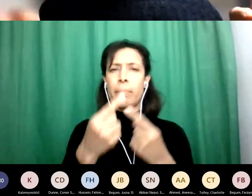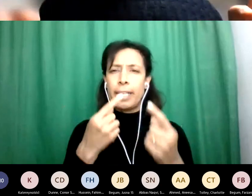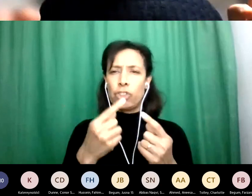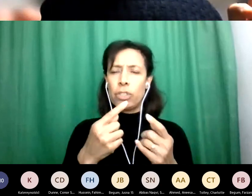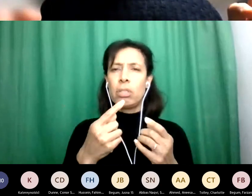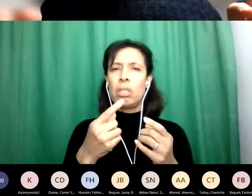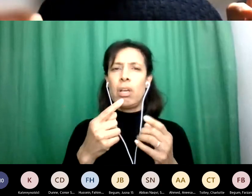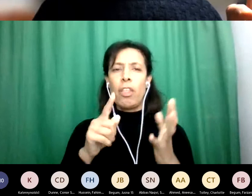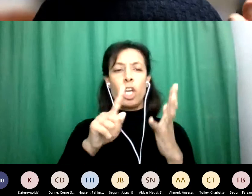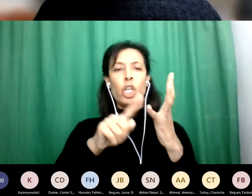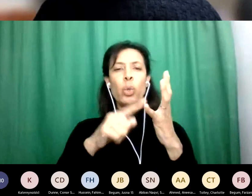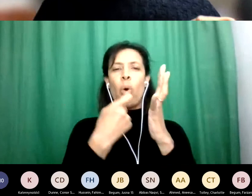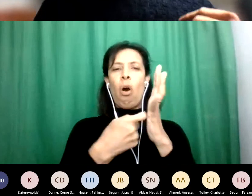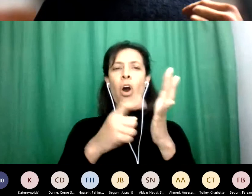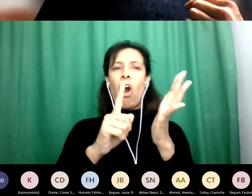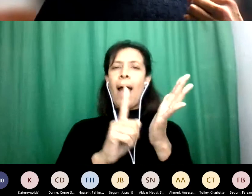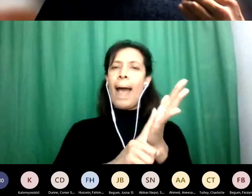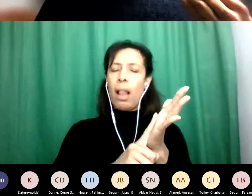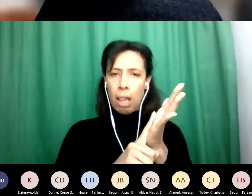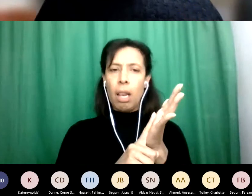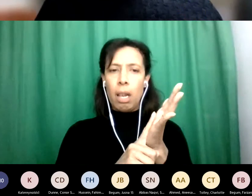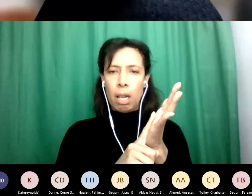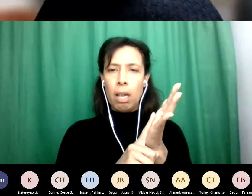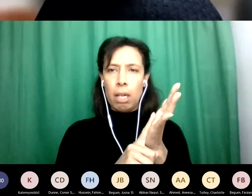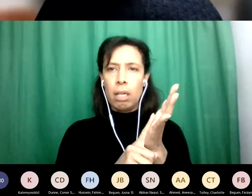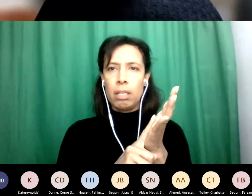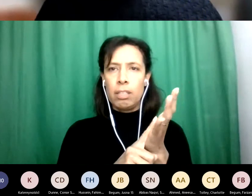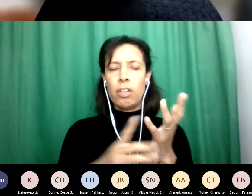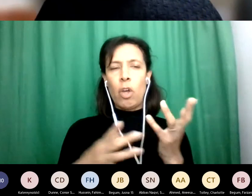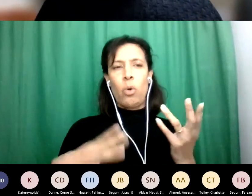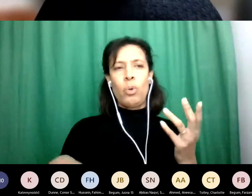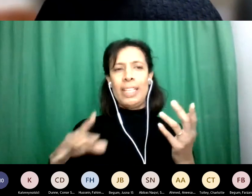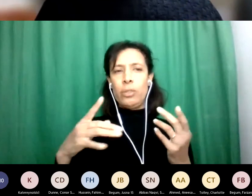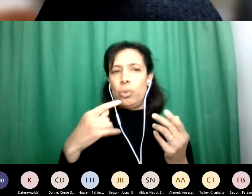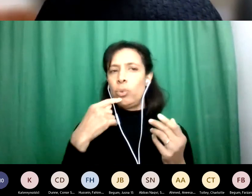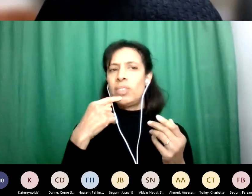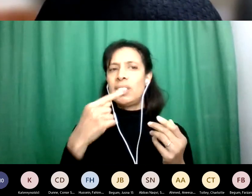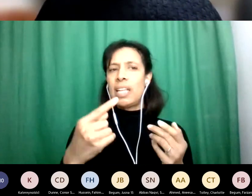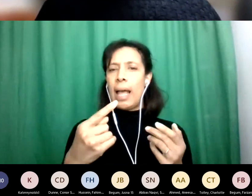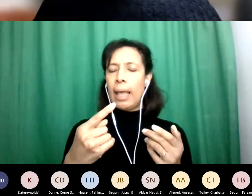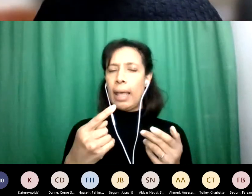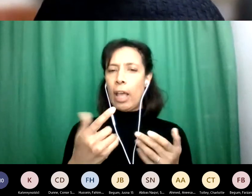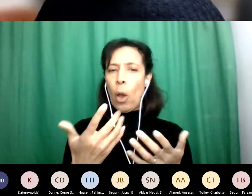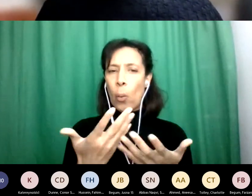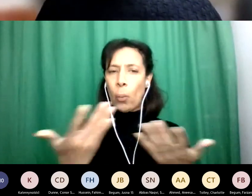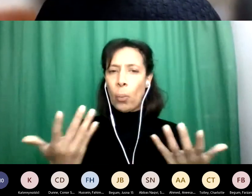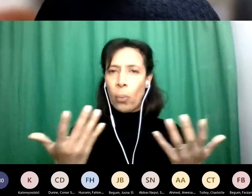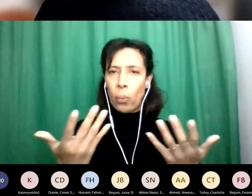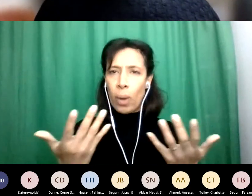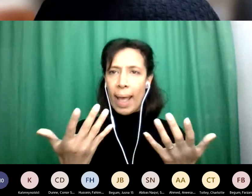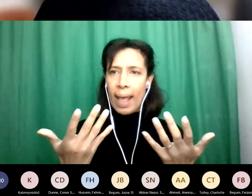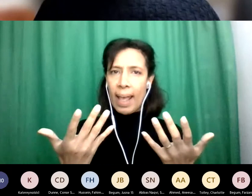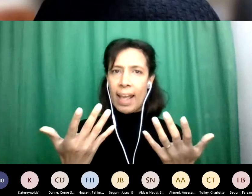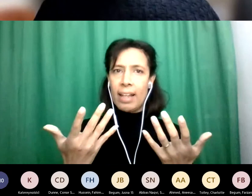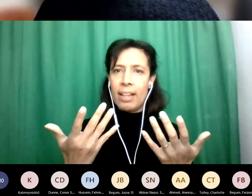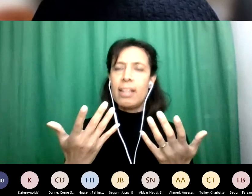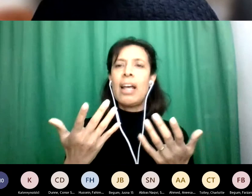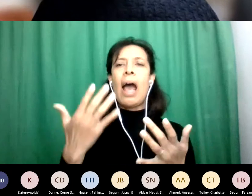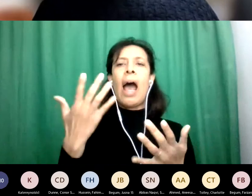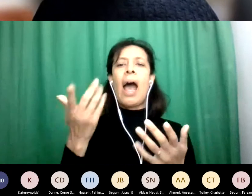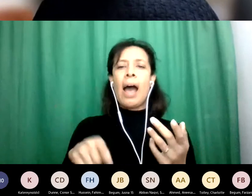website address, and you need to say where it is, where it's available from, and when you access